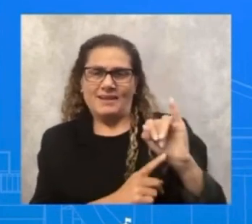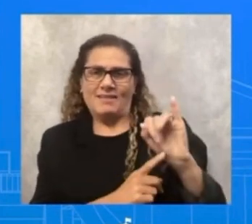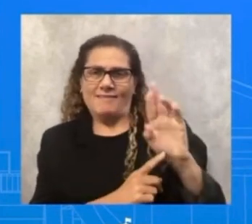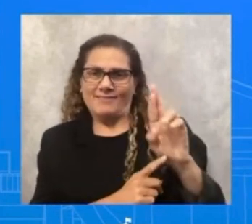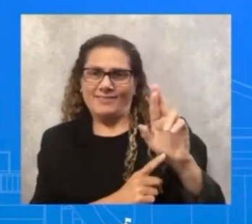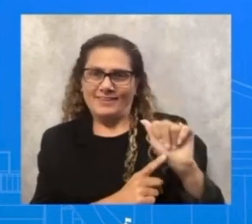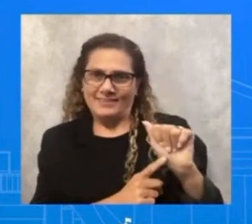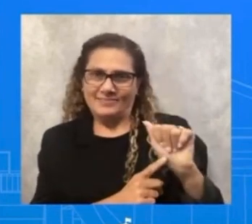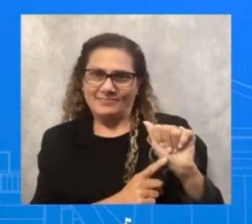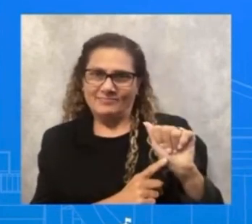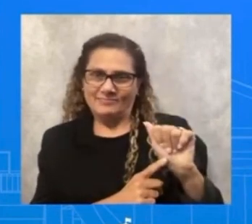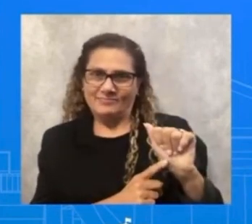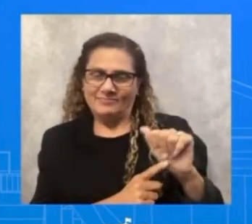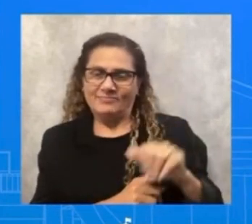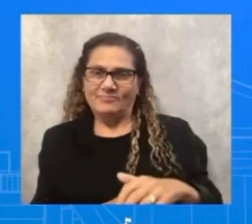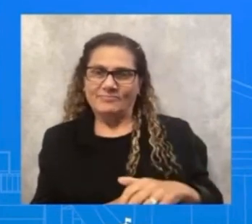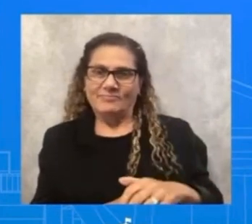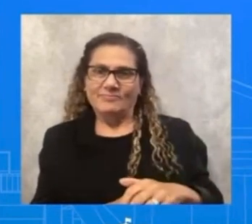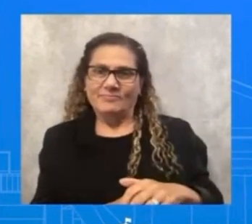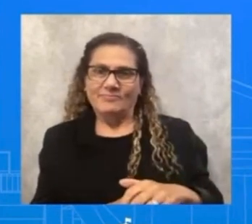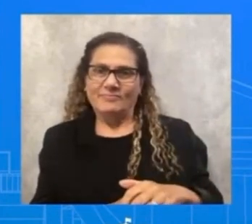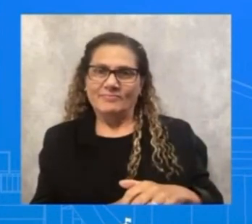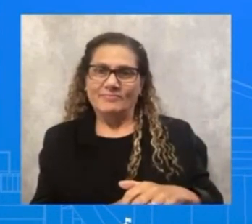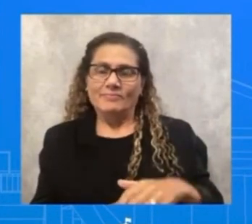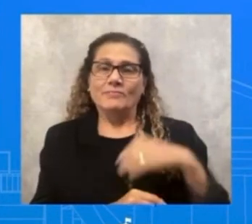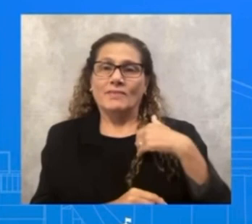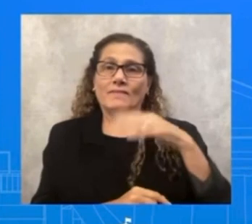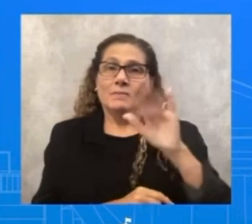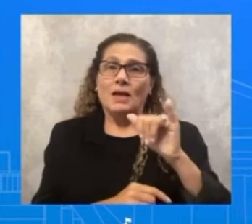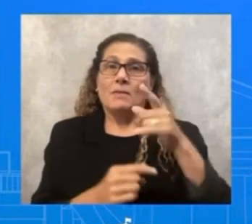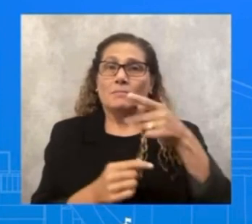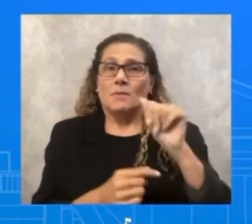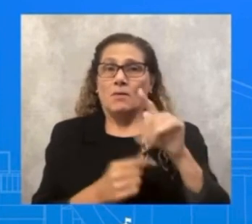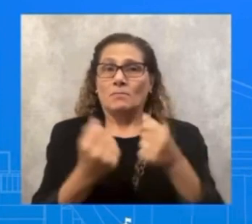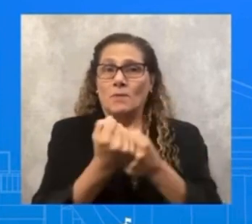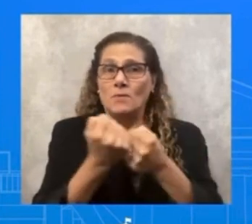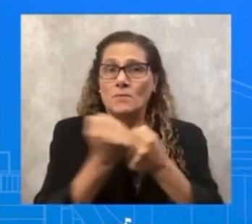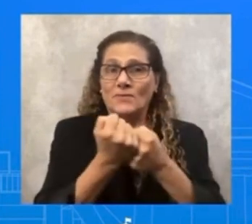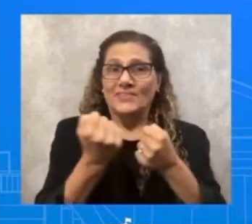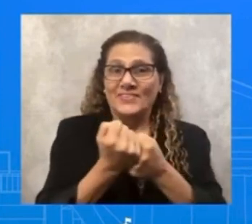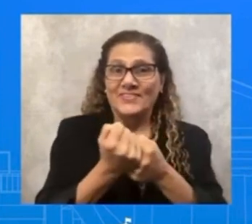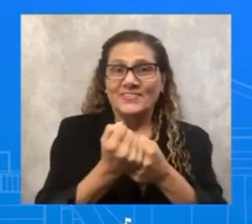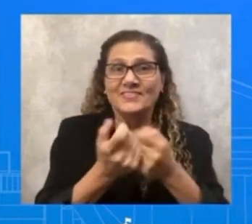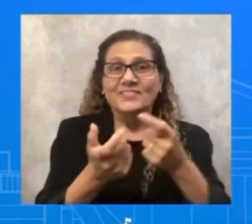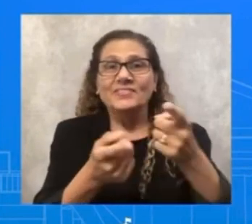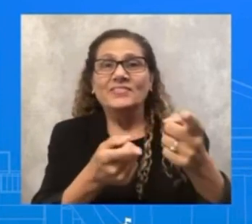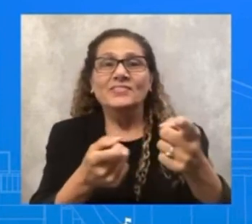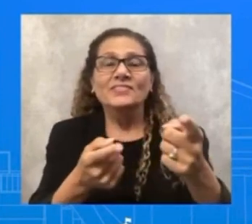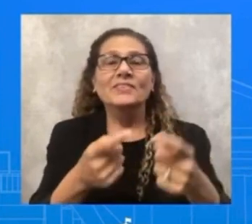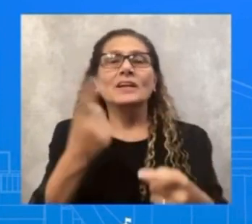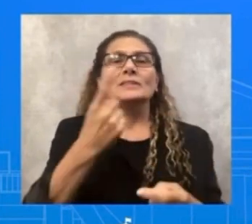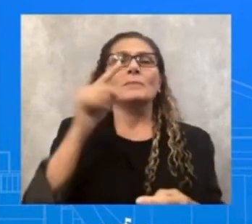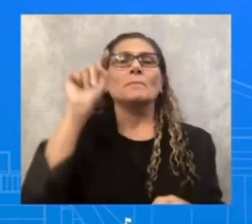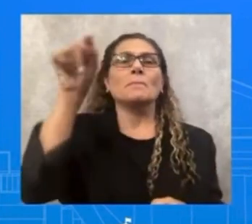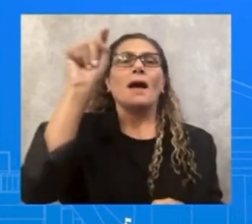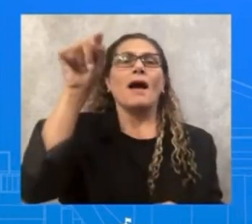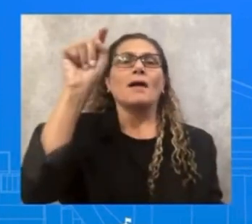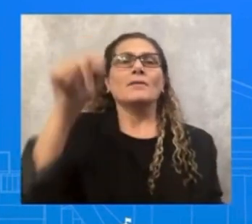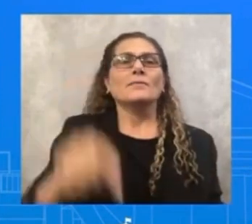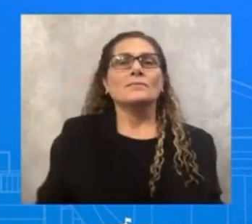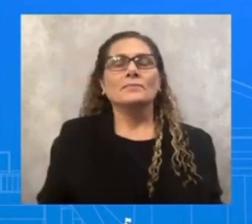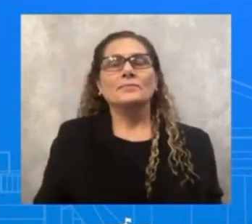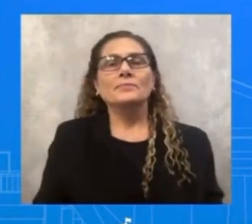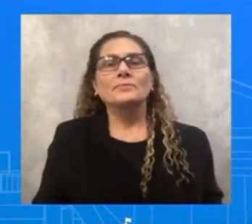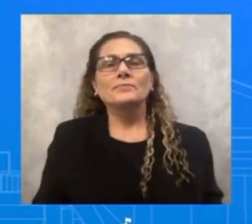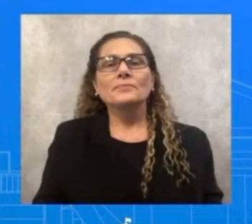country, if not in the Congress. Okay, I'm going to go to the back, so there's a lot of interest. Thank you, Karine. So I have a question